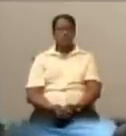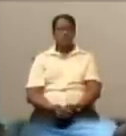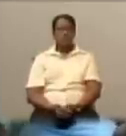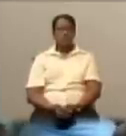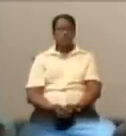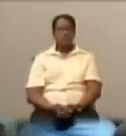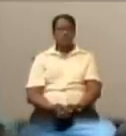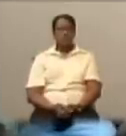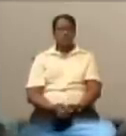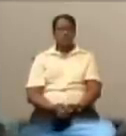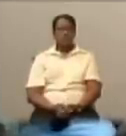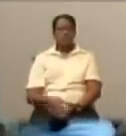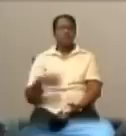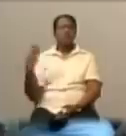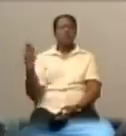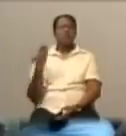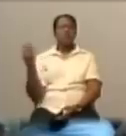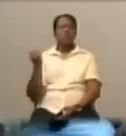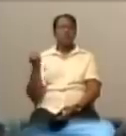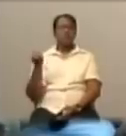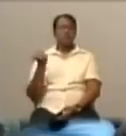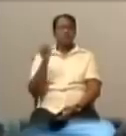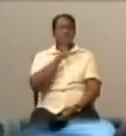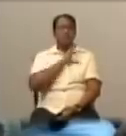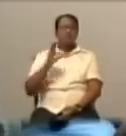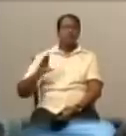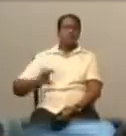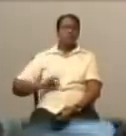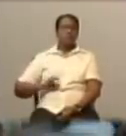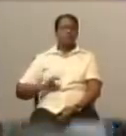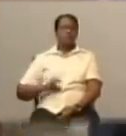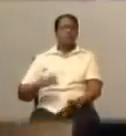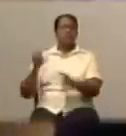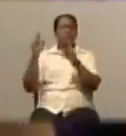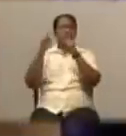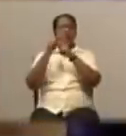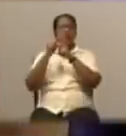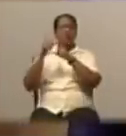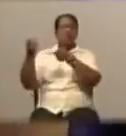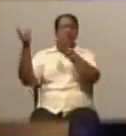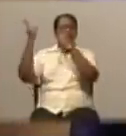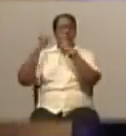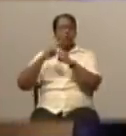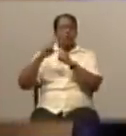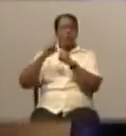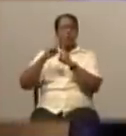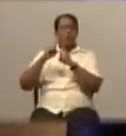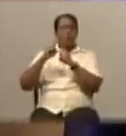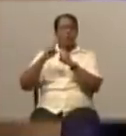Christ. Dear brothers and sisters in Christ, you know, the word Advent comes from Latin,